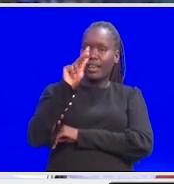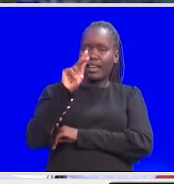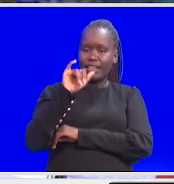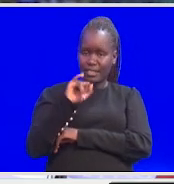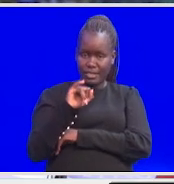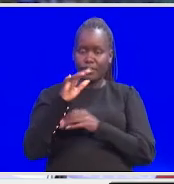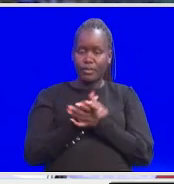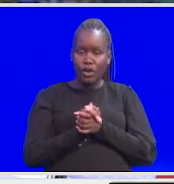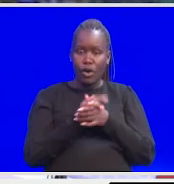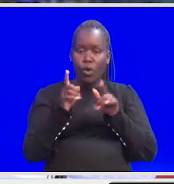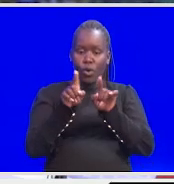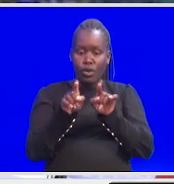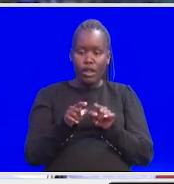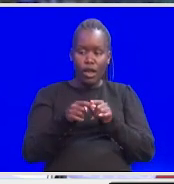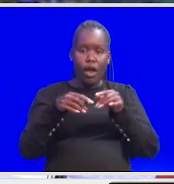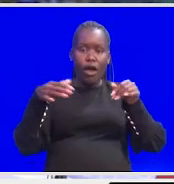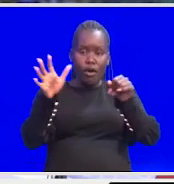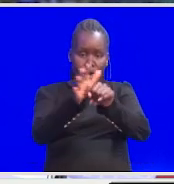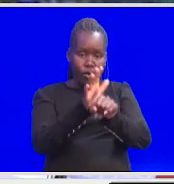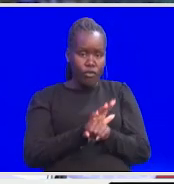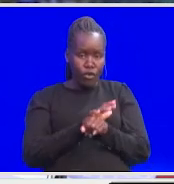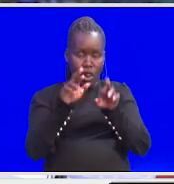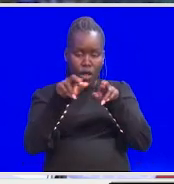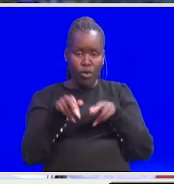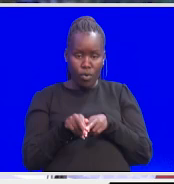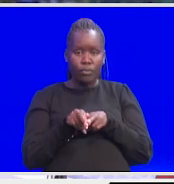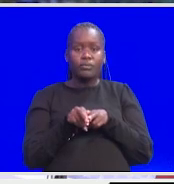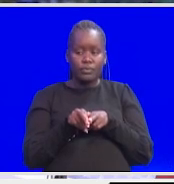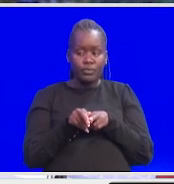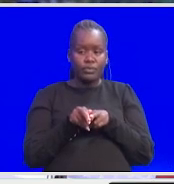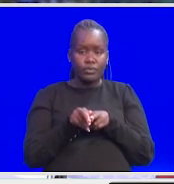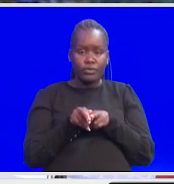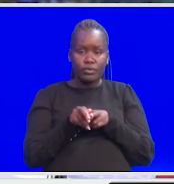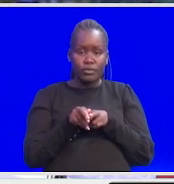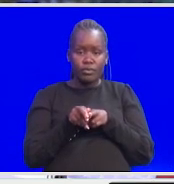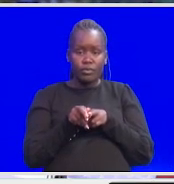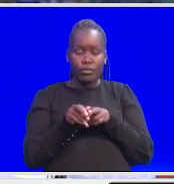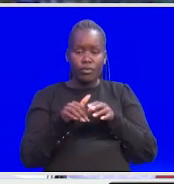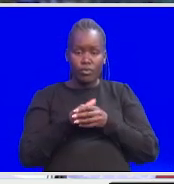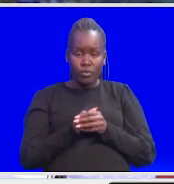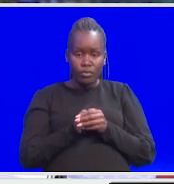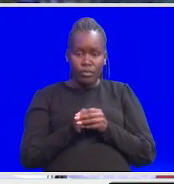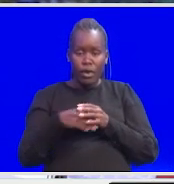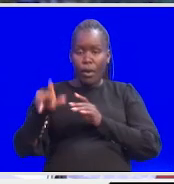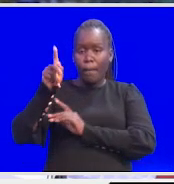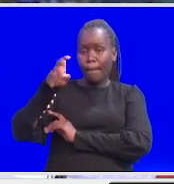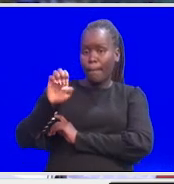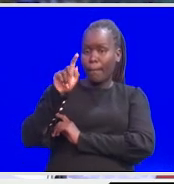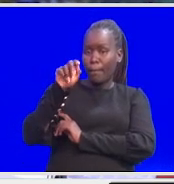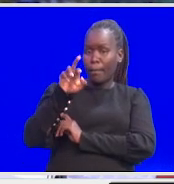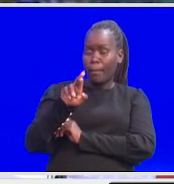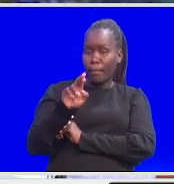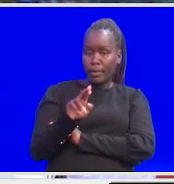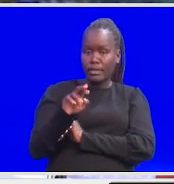the already congested road, the already bloated trading center. Peter Njoroge Ndongu,